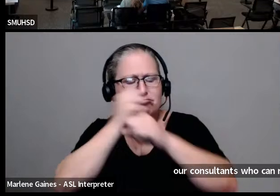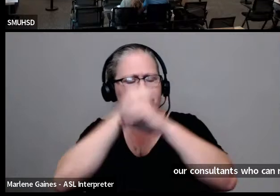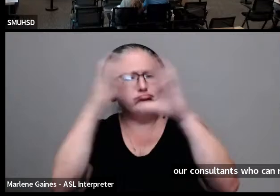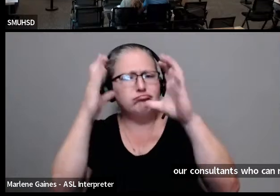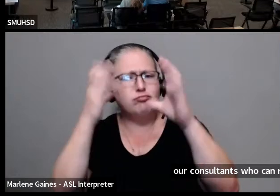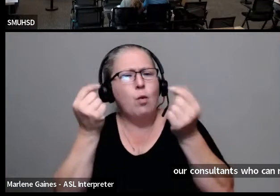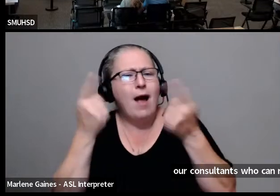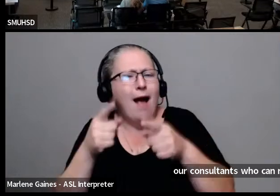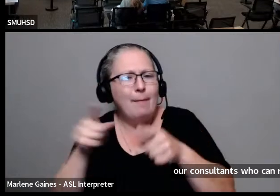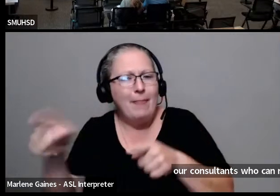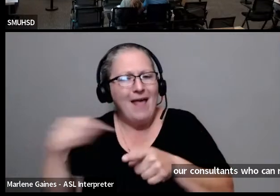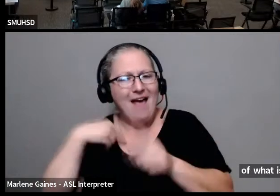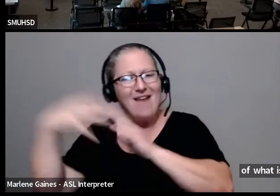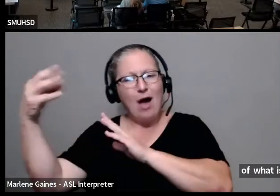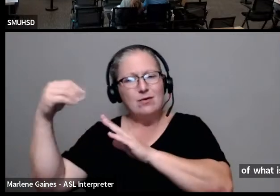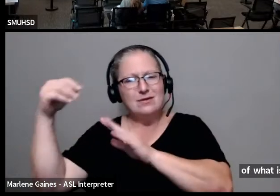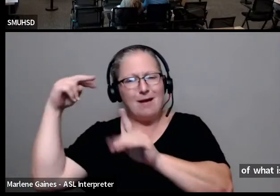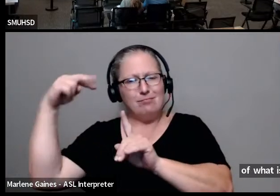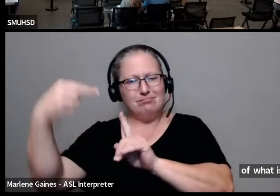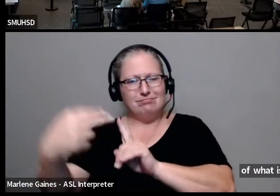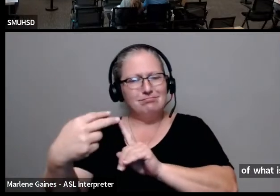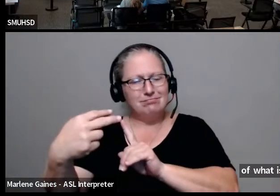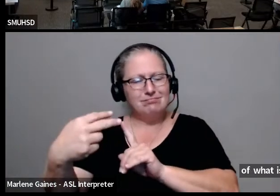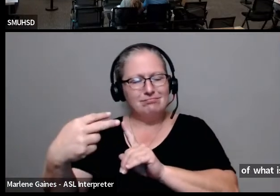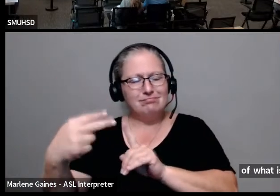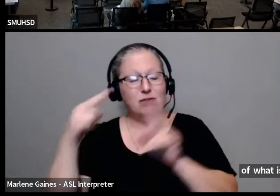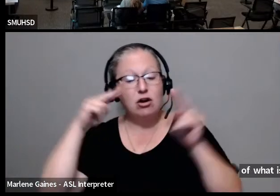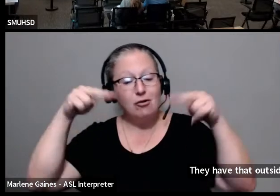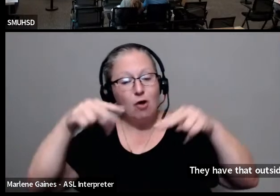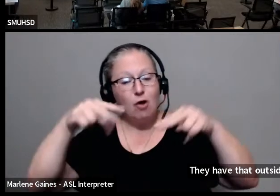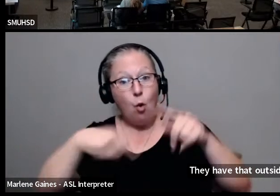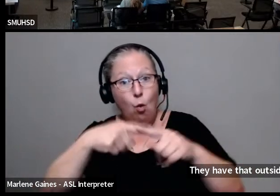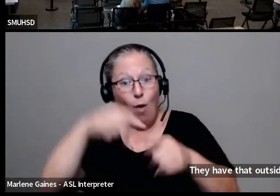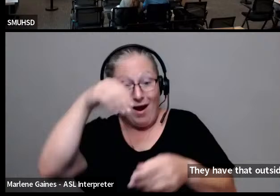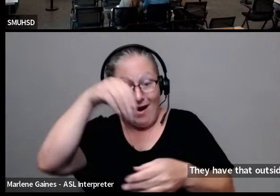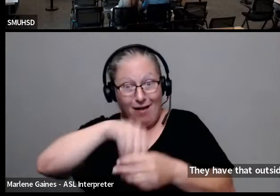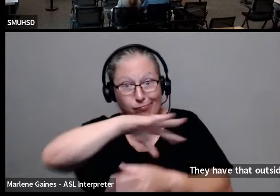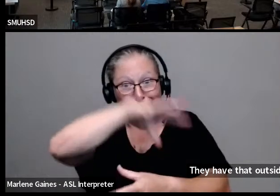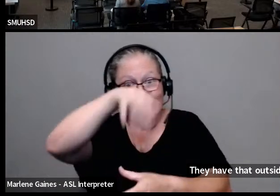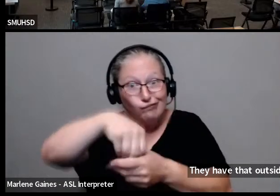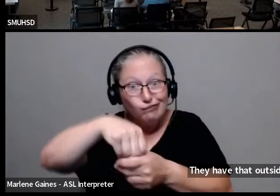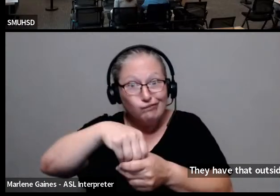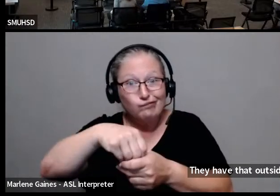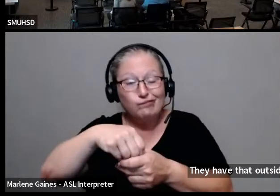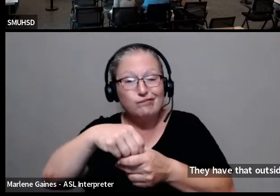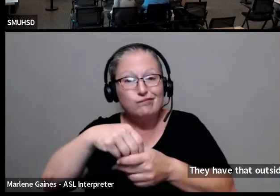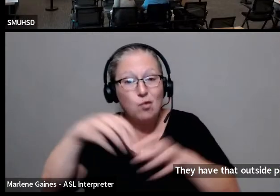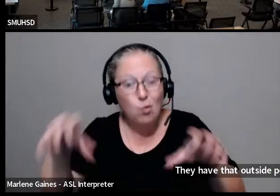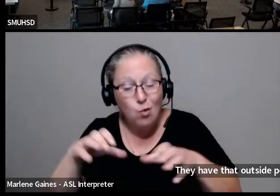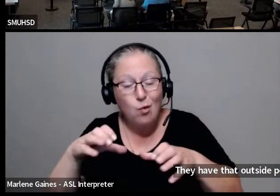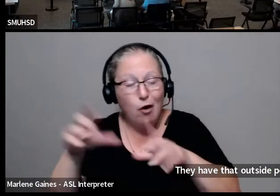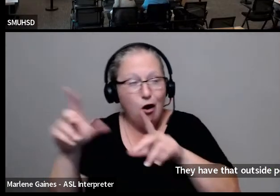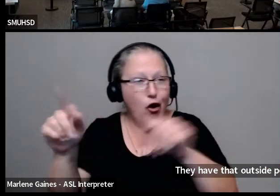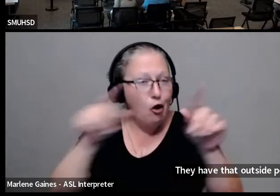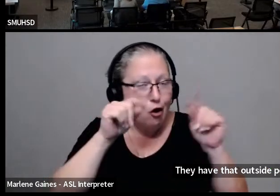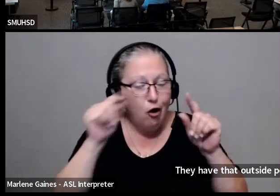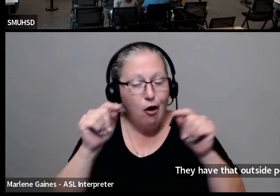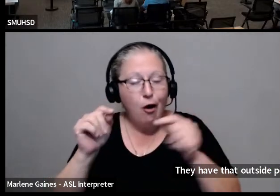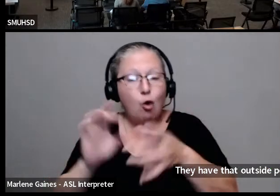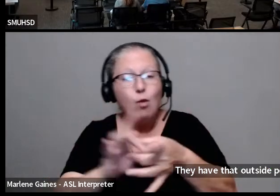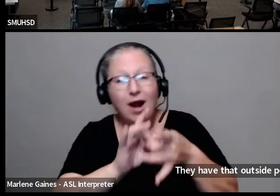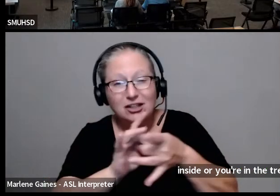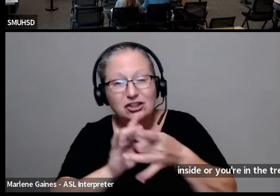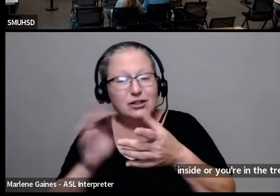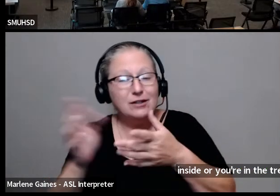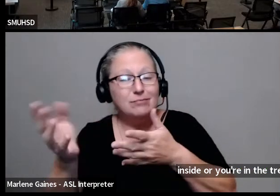They have that outside perspective that when you're inside, when you're in the trenches, when you know the gossip, when you have